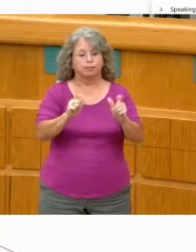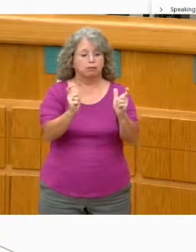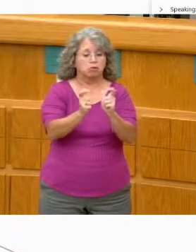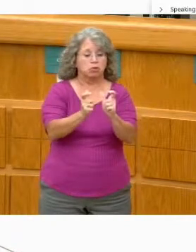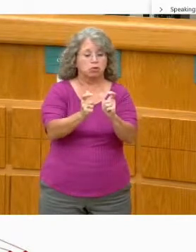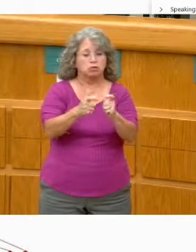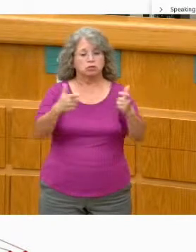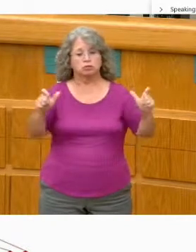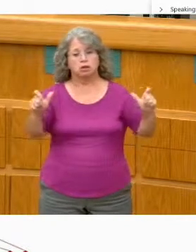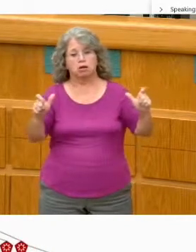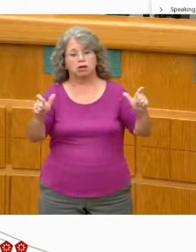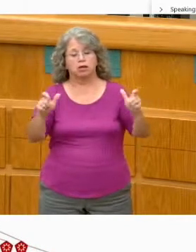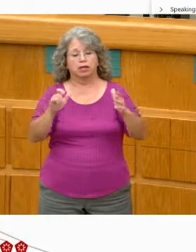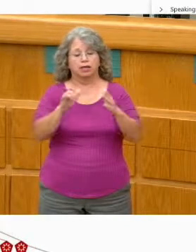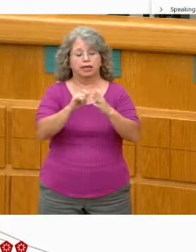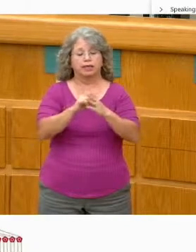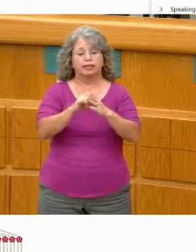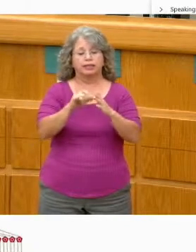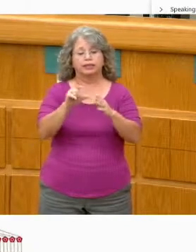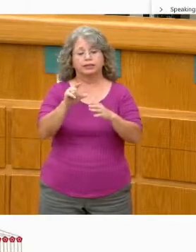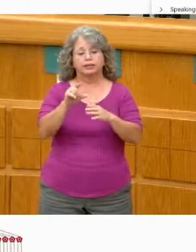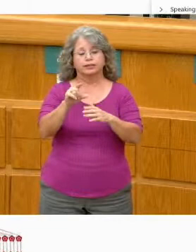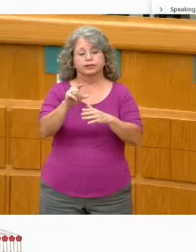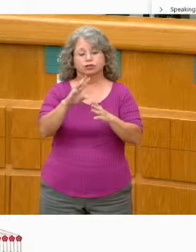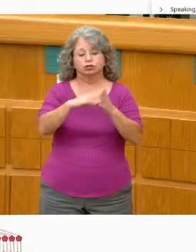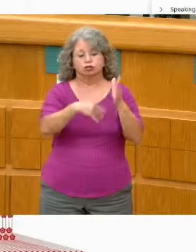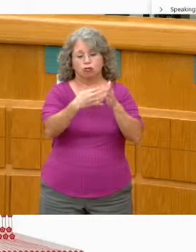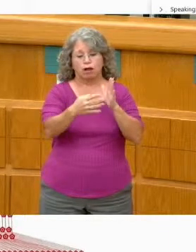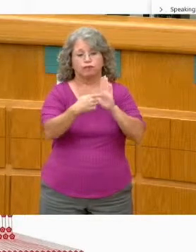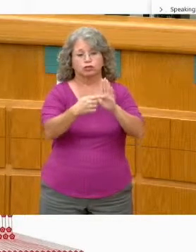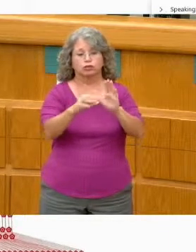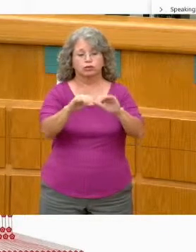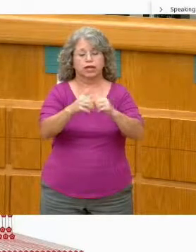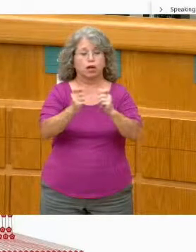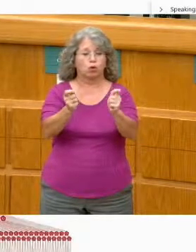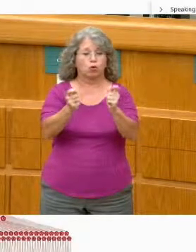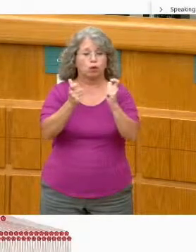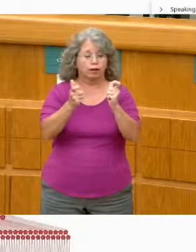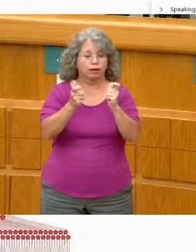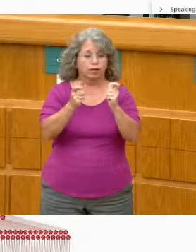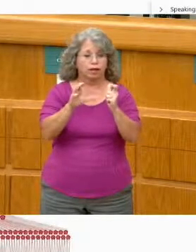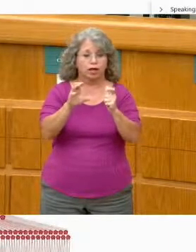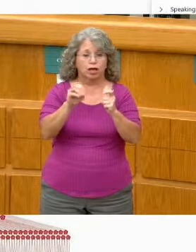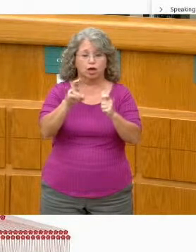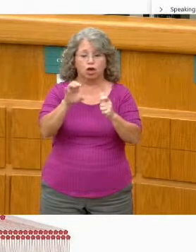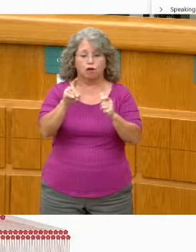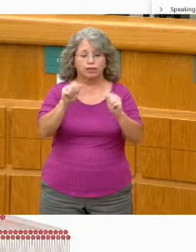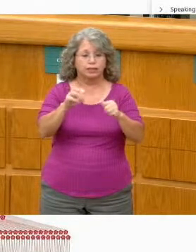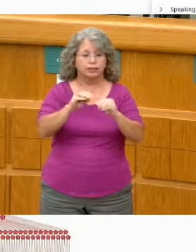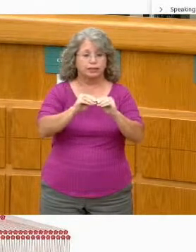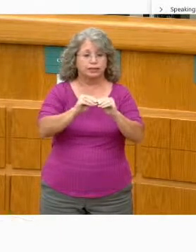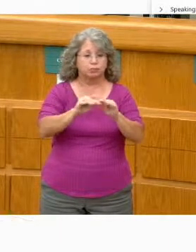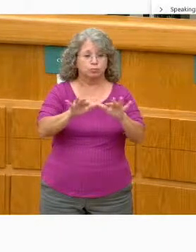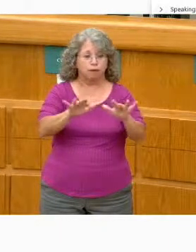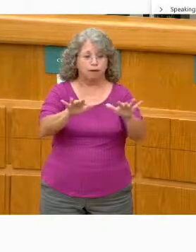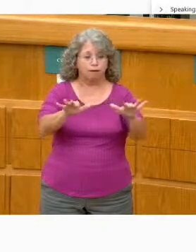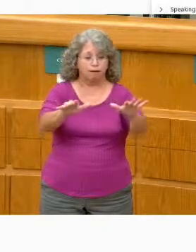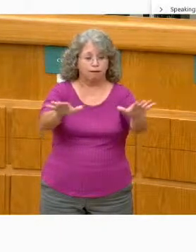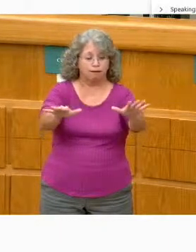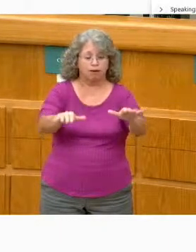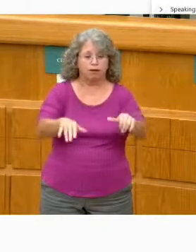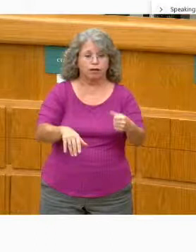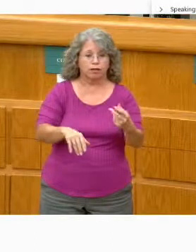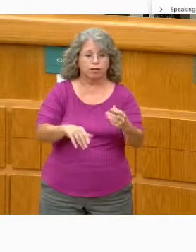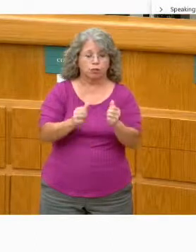or small. It's a rapid rise in the occurrence of disease. This graphic shows how quickly COVID can spread at a transmission rate of